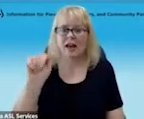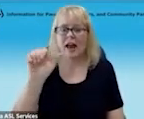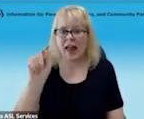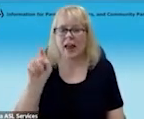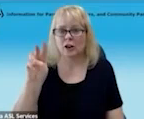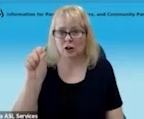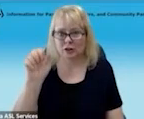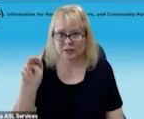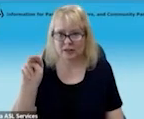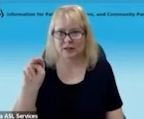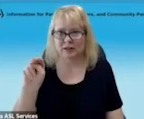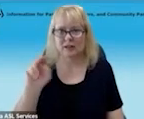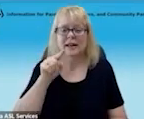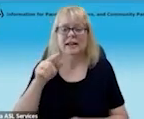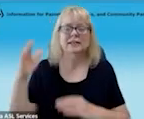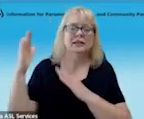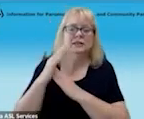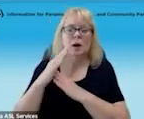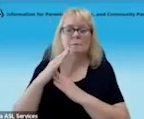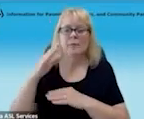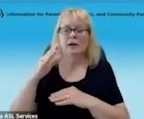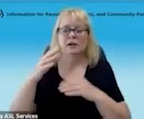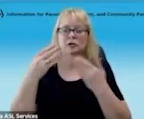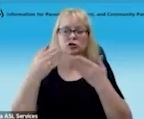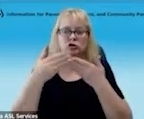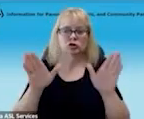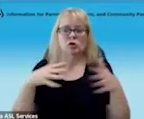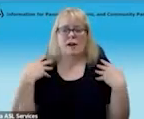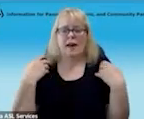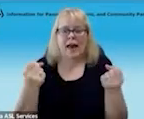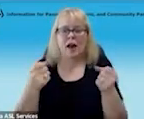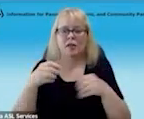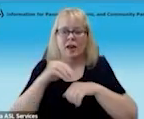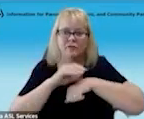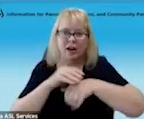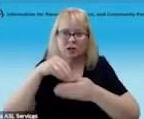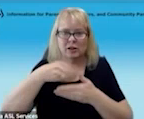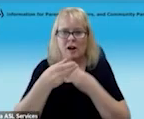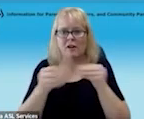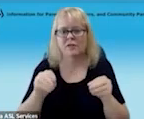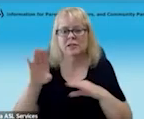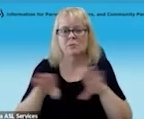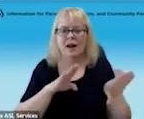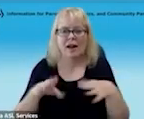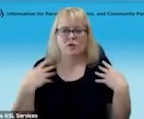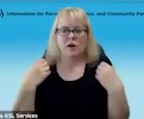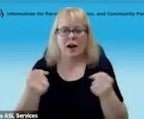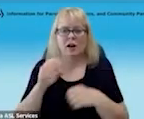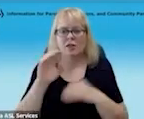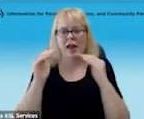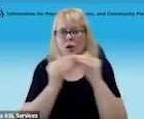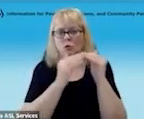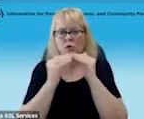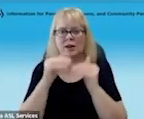And our next panel will be moderated by Ms. Shayla Anderson, who's a senior public health